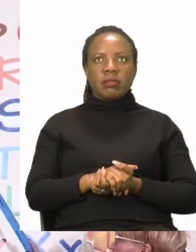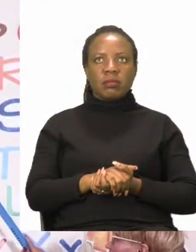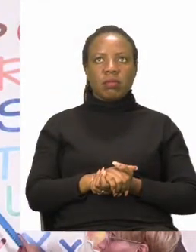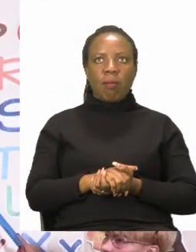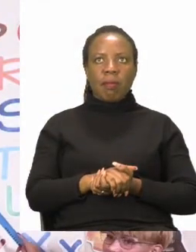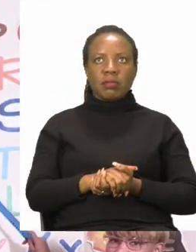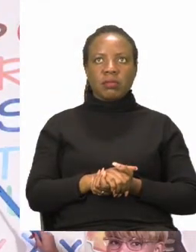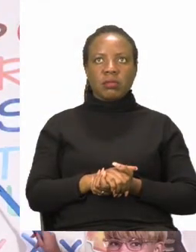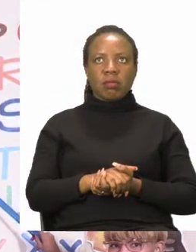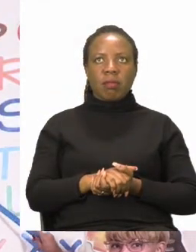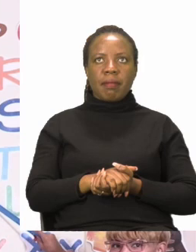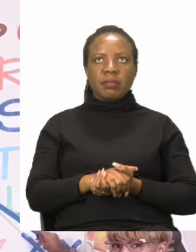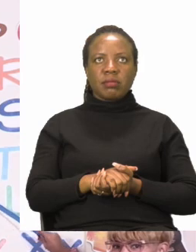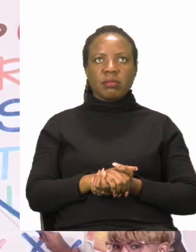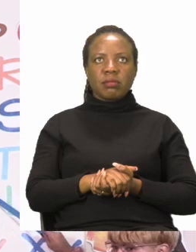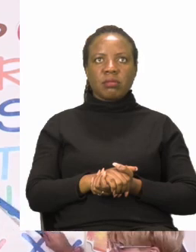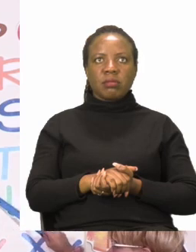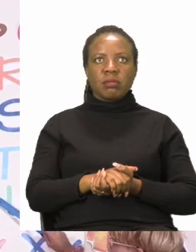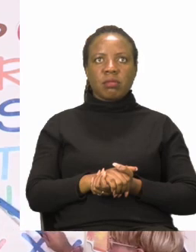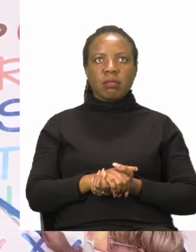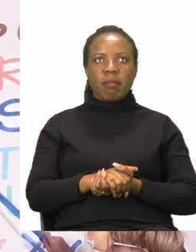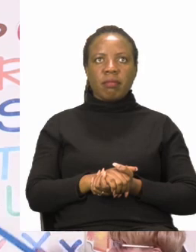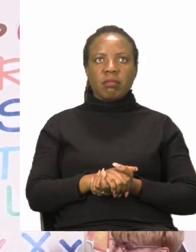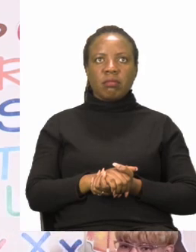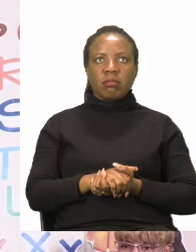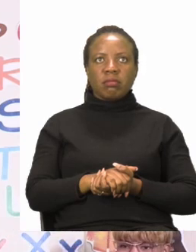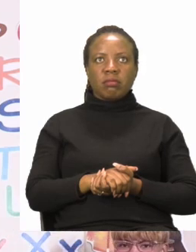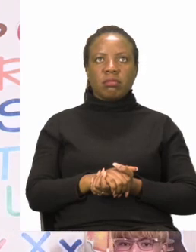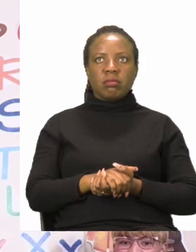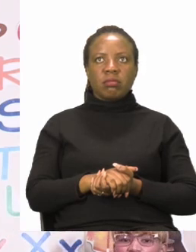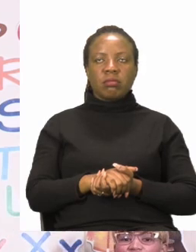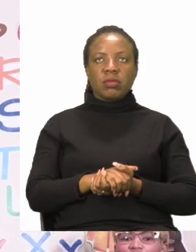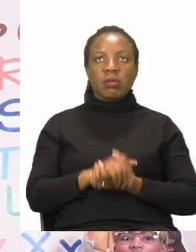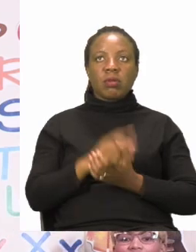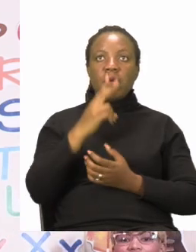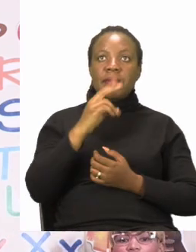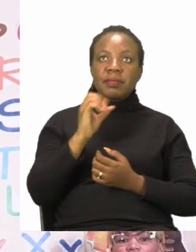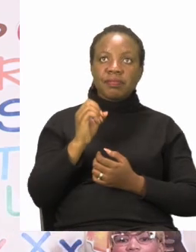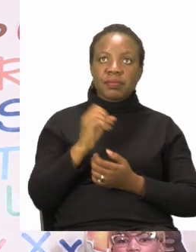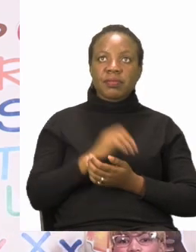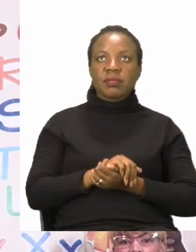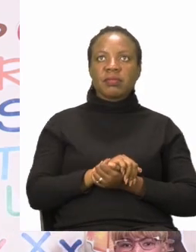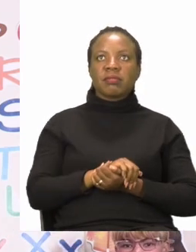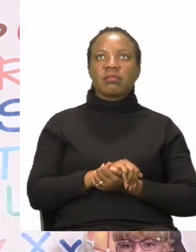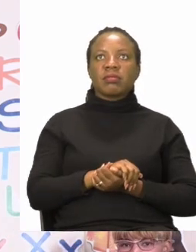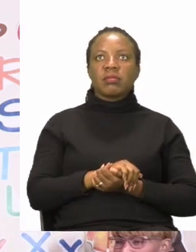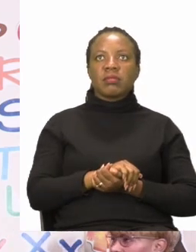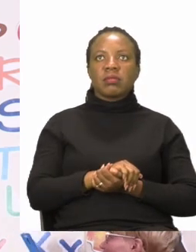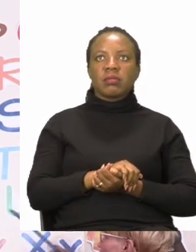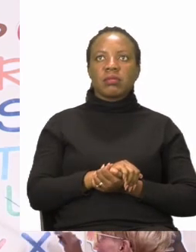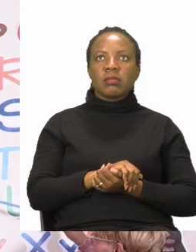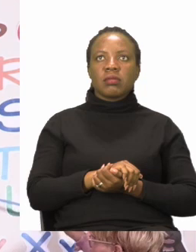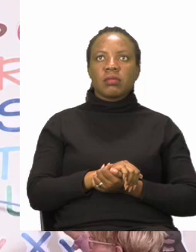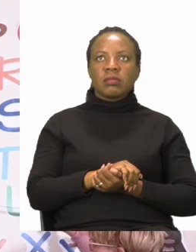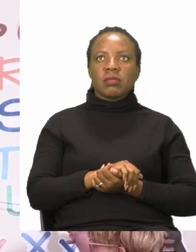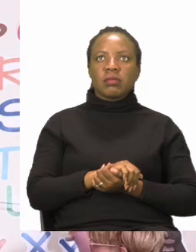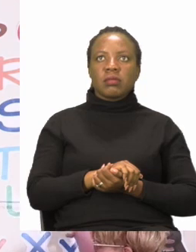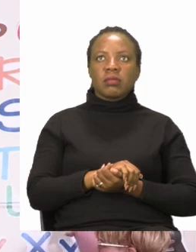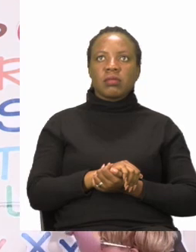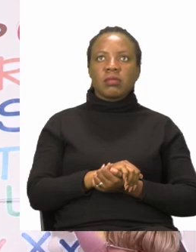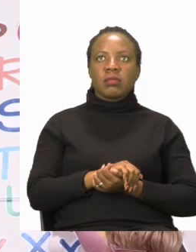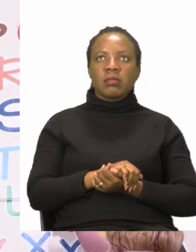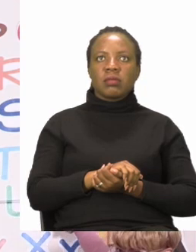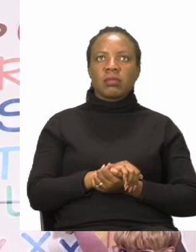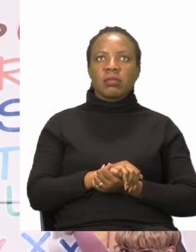board here. You will see it starts with 20. Now if we have to count back, then it